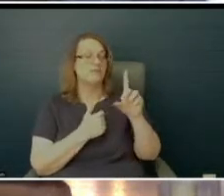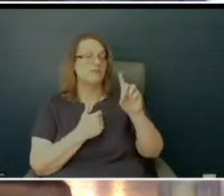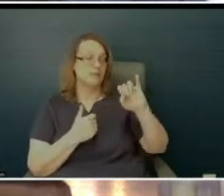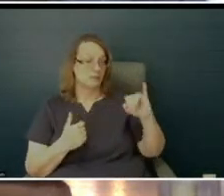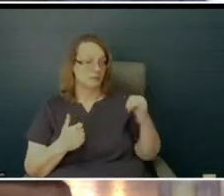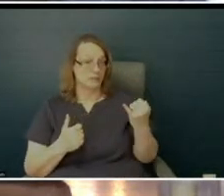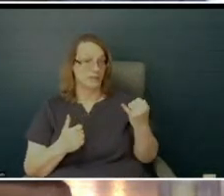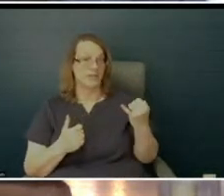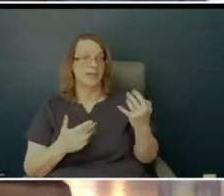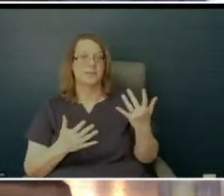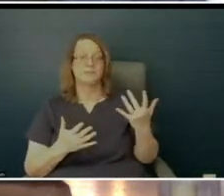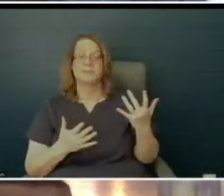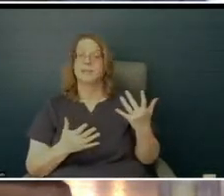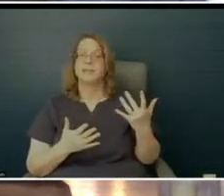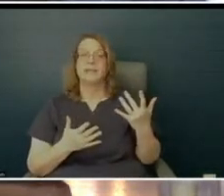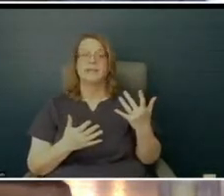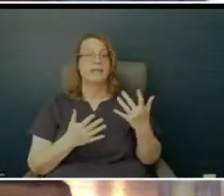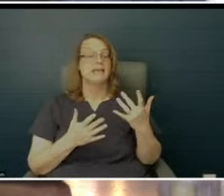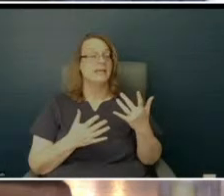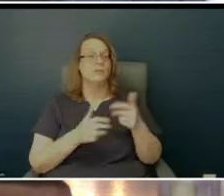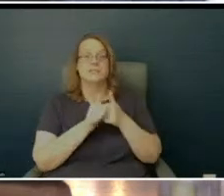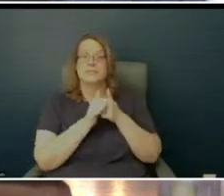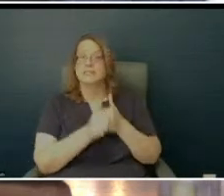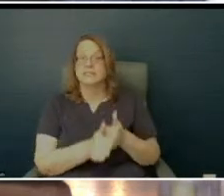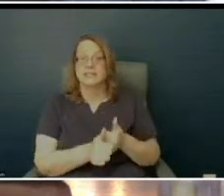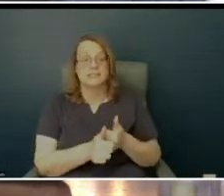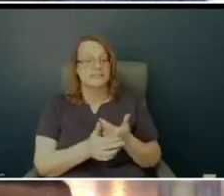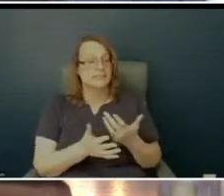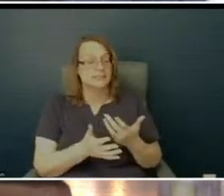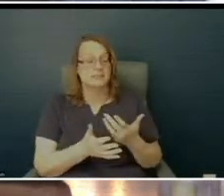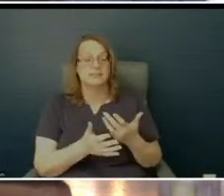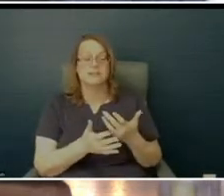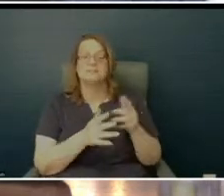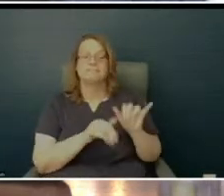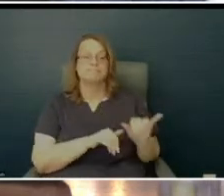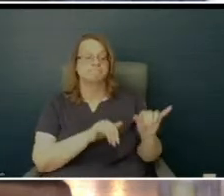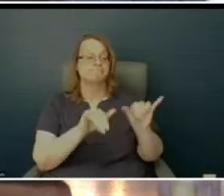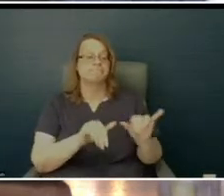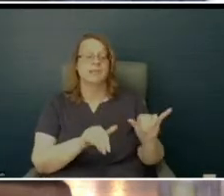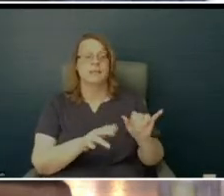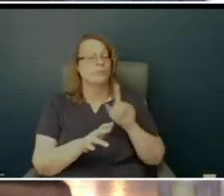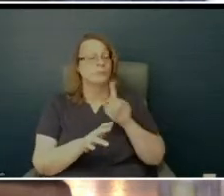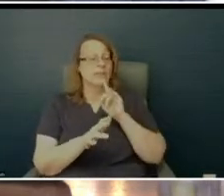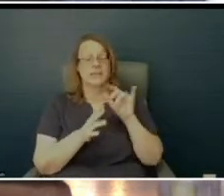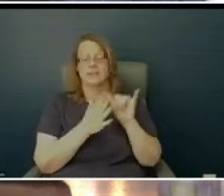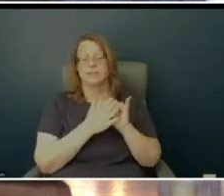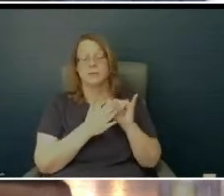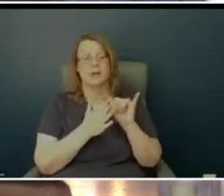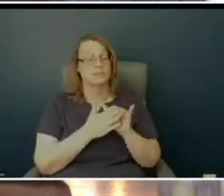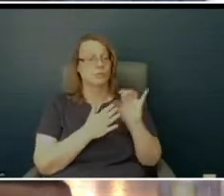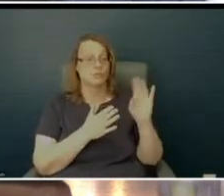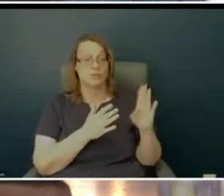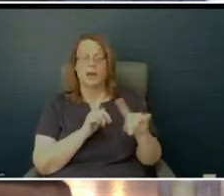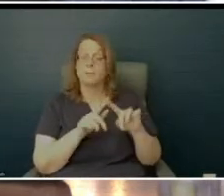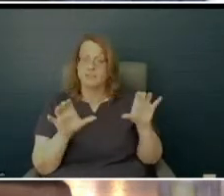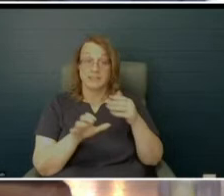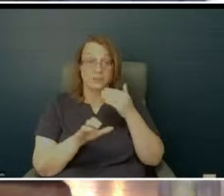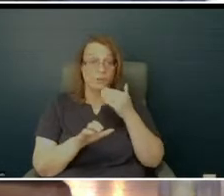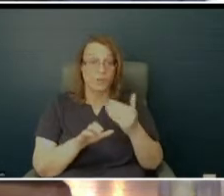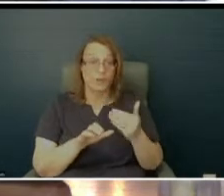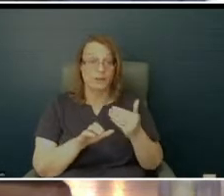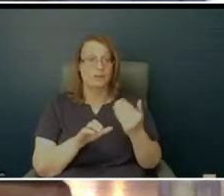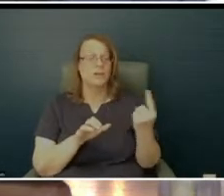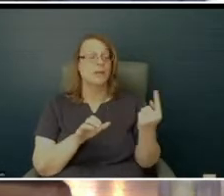was consistent. I think he had an impossible job at that point, but he did it well, and he always sided with the Justice Department in these